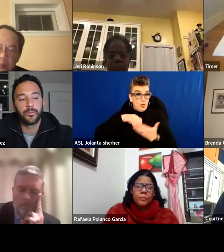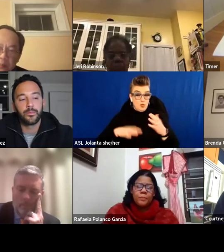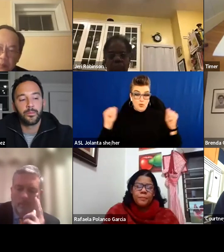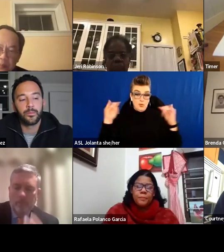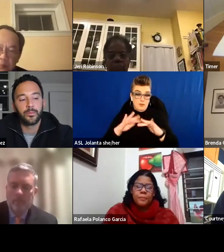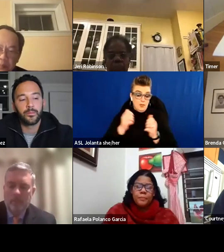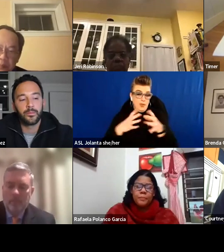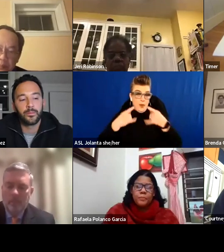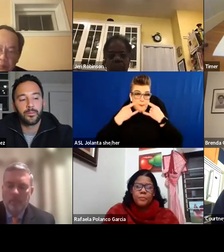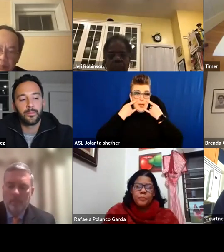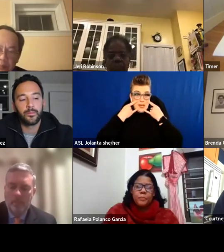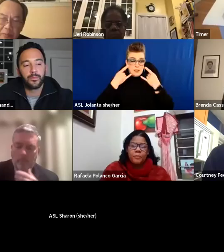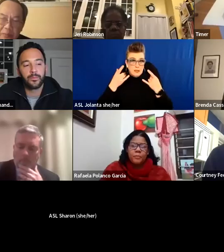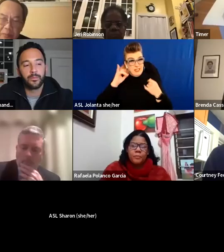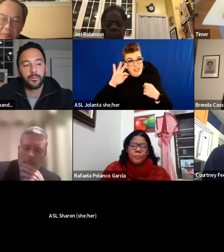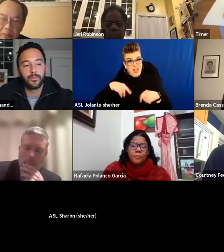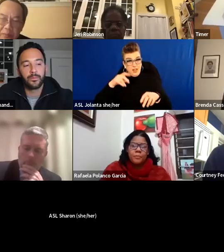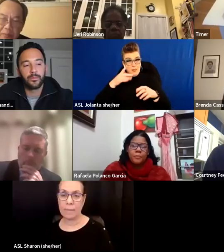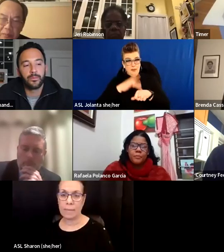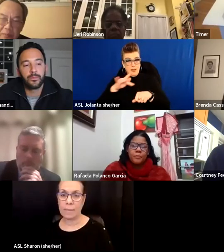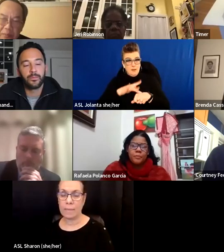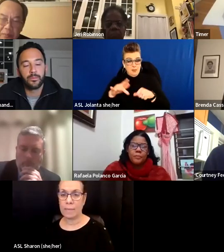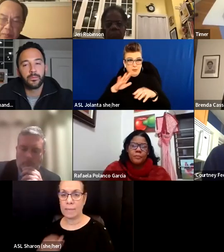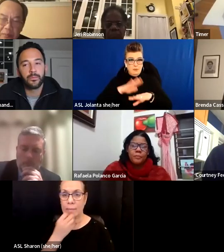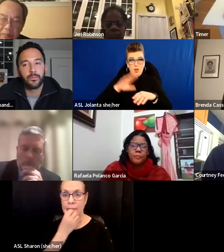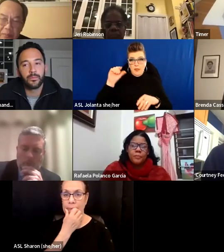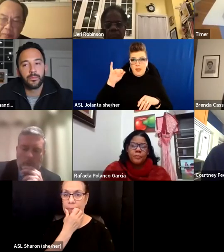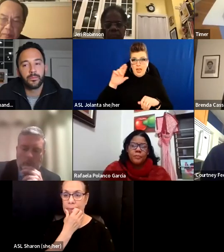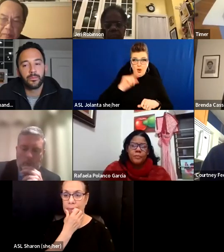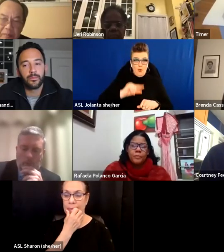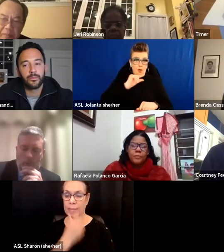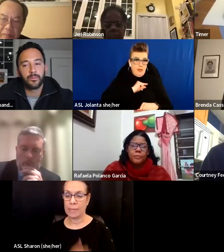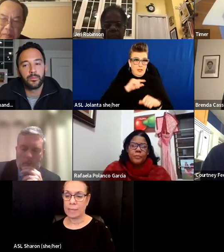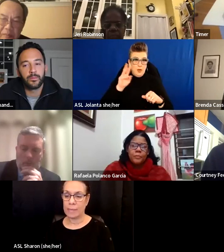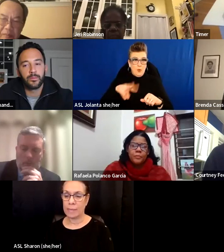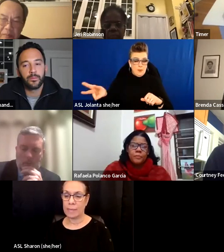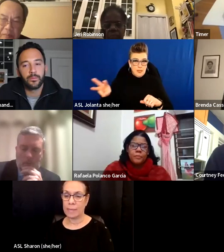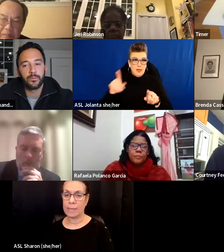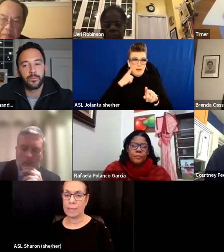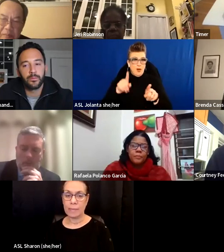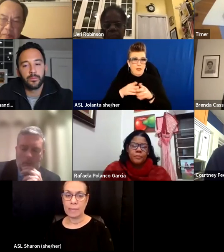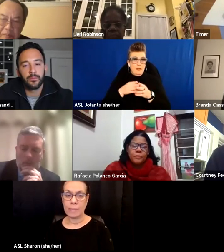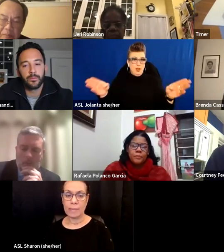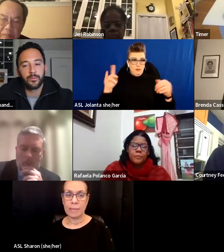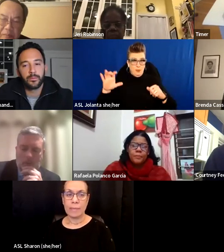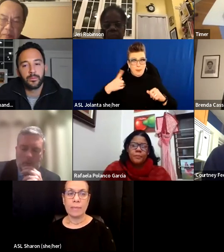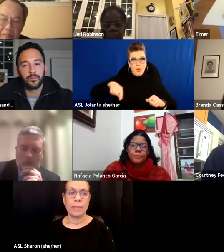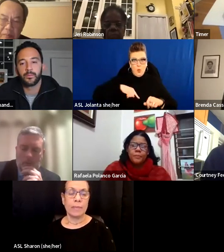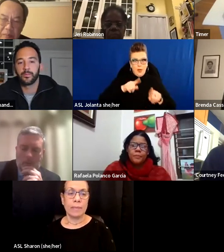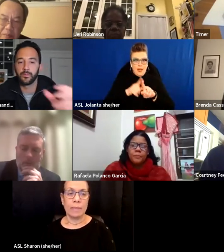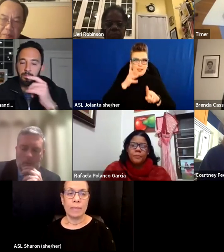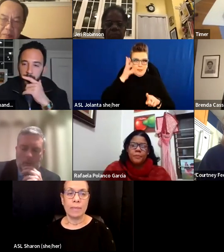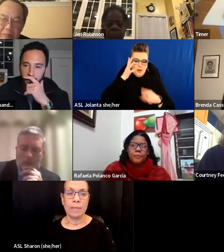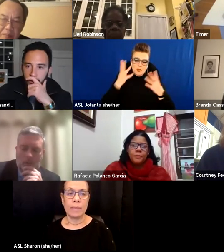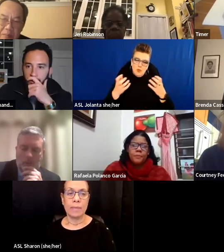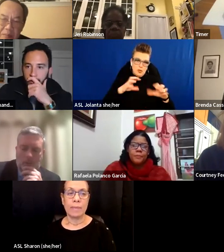also be made available on the air quality website for the general public that is information as parents we would like to have as well and not have to sit through a